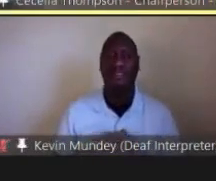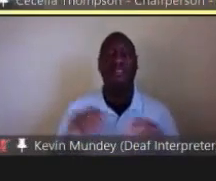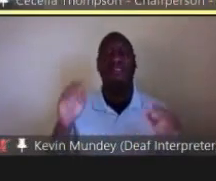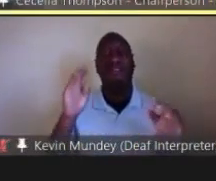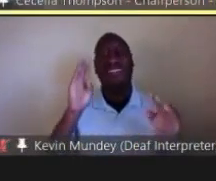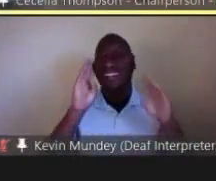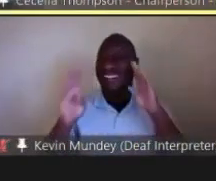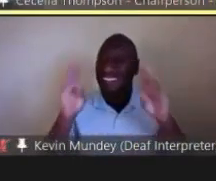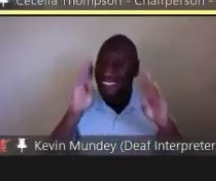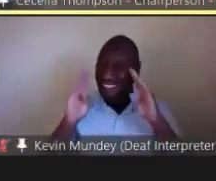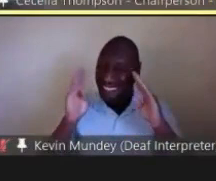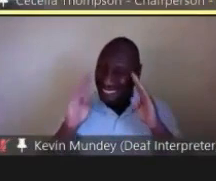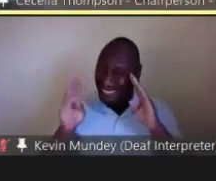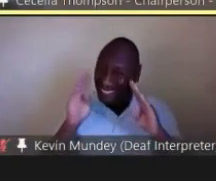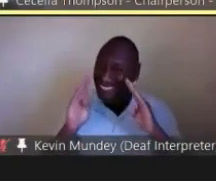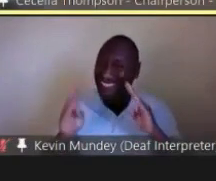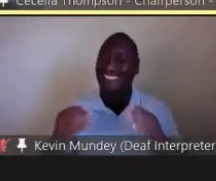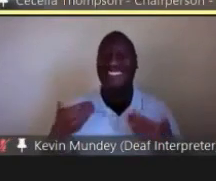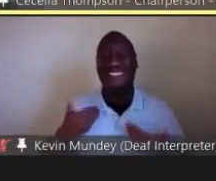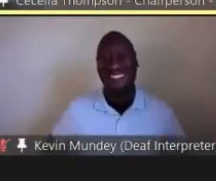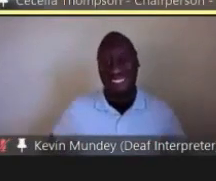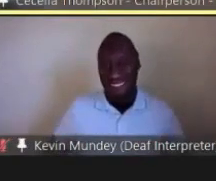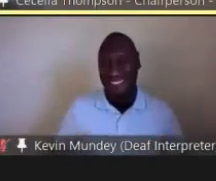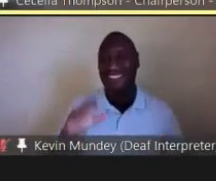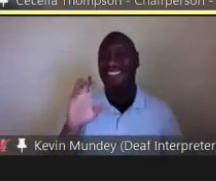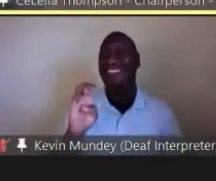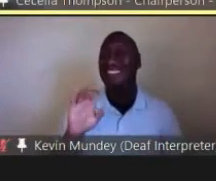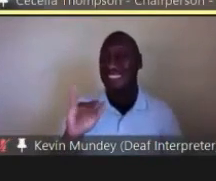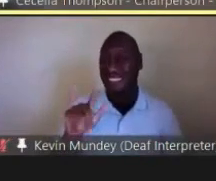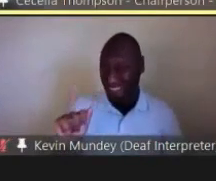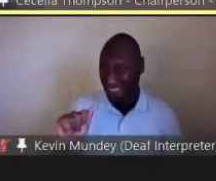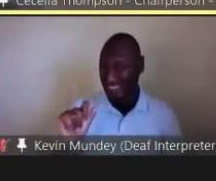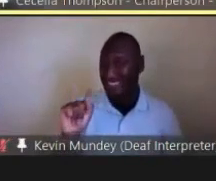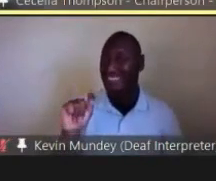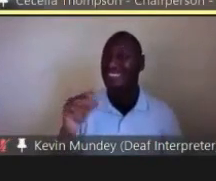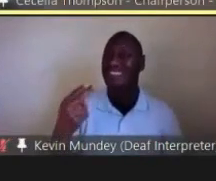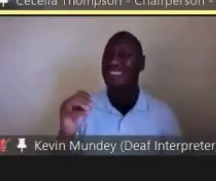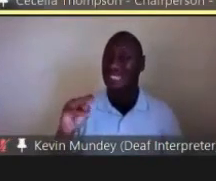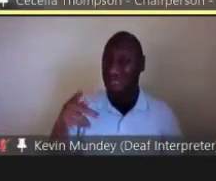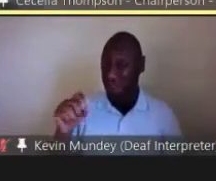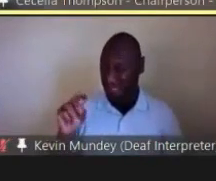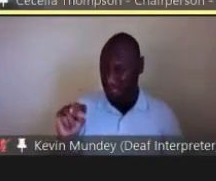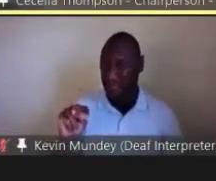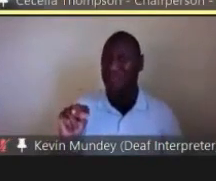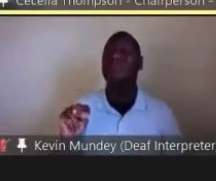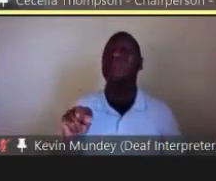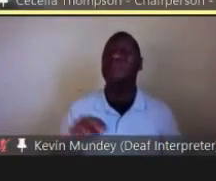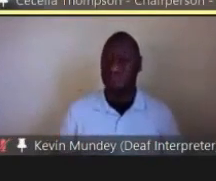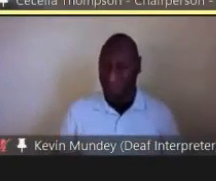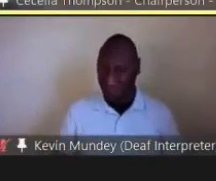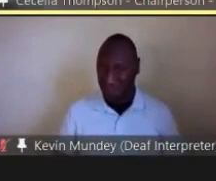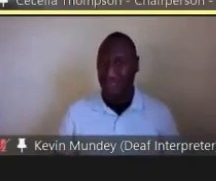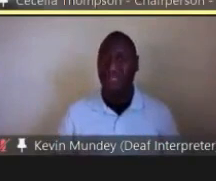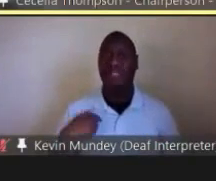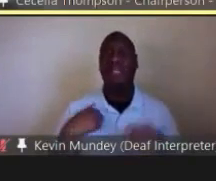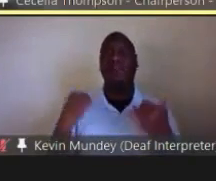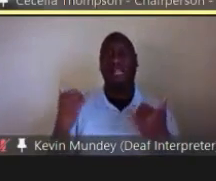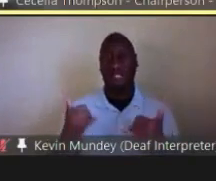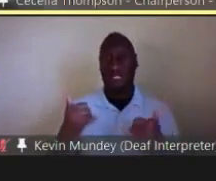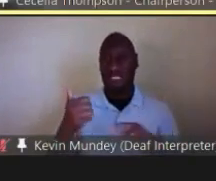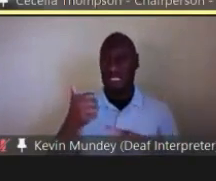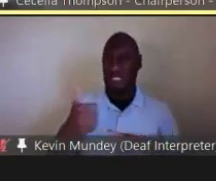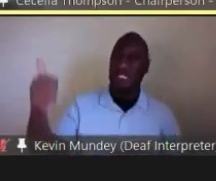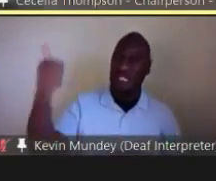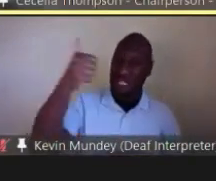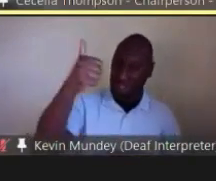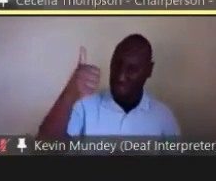Hello, my name is Cecilia Thompson. I am the current chair of the Mayor's Commission on